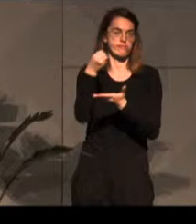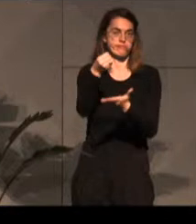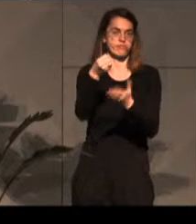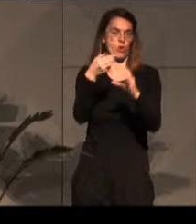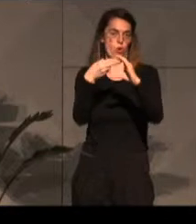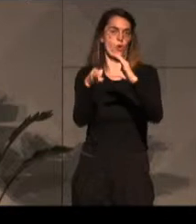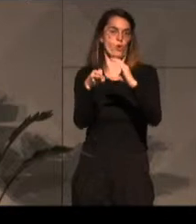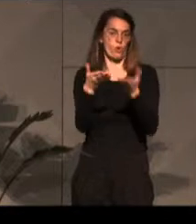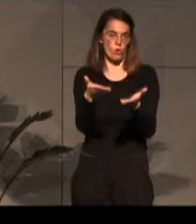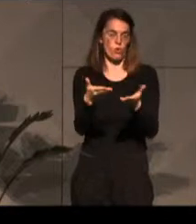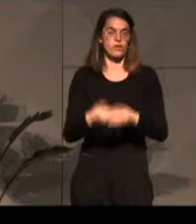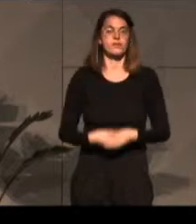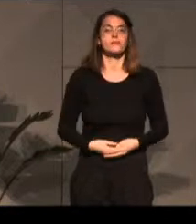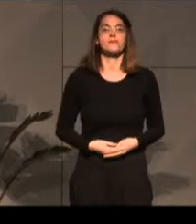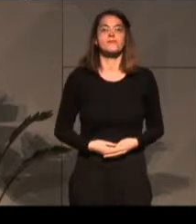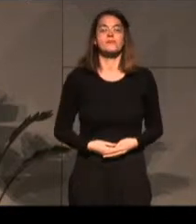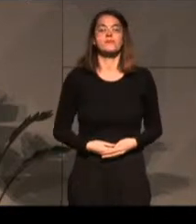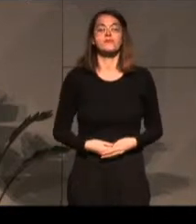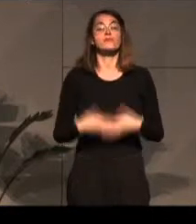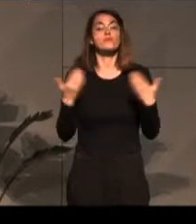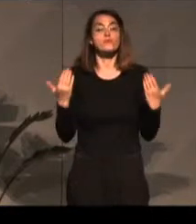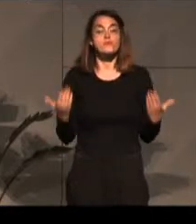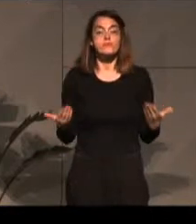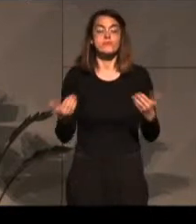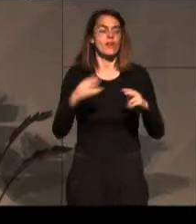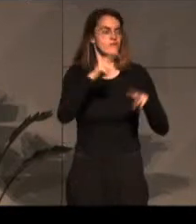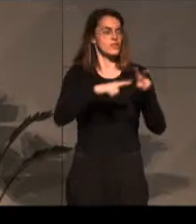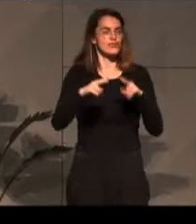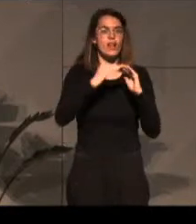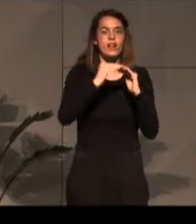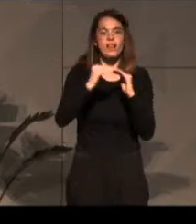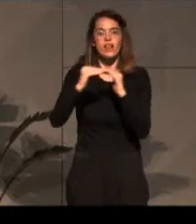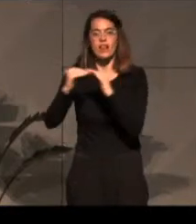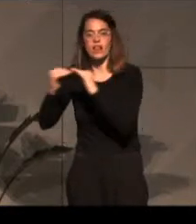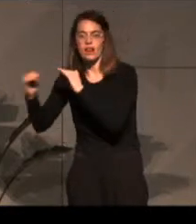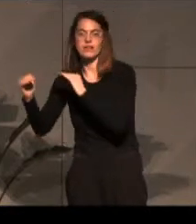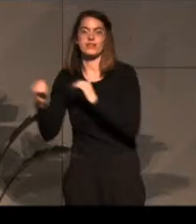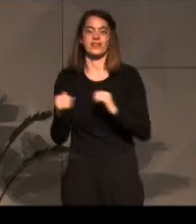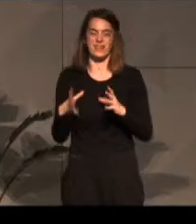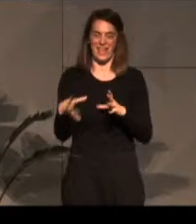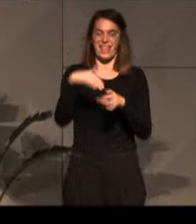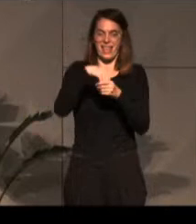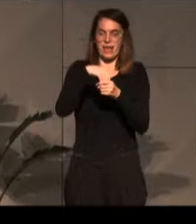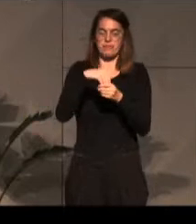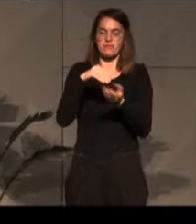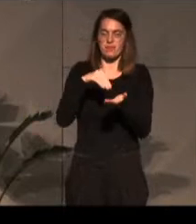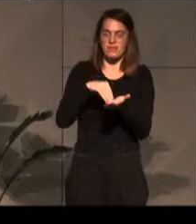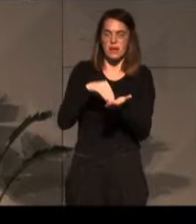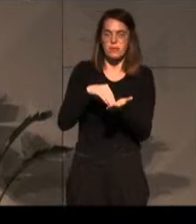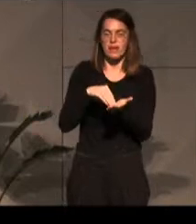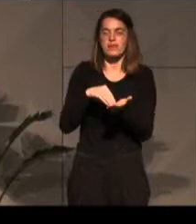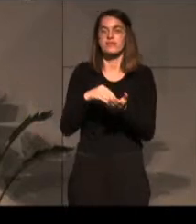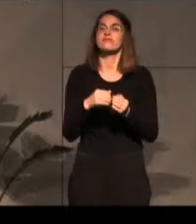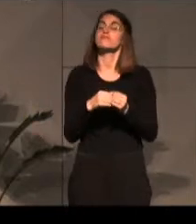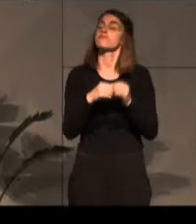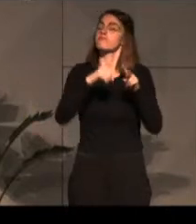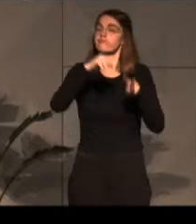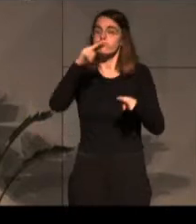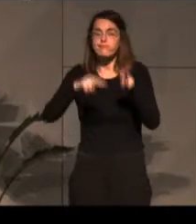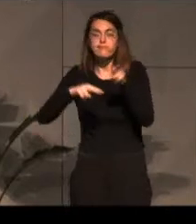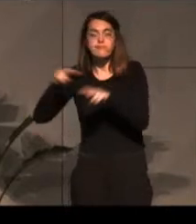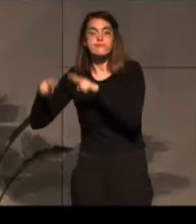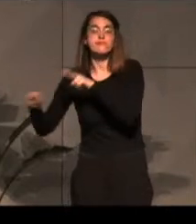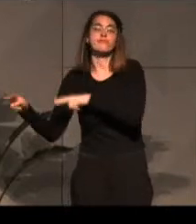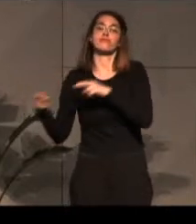overall budget for the mission. And one mission statement united all the nations that gathered for the